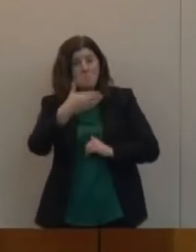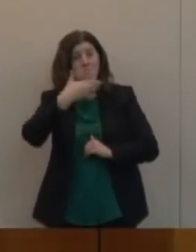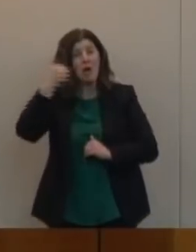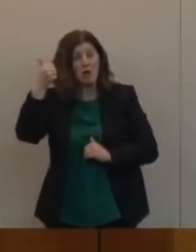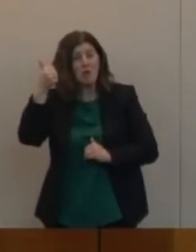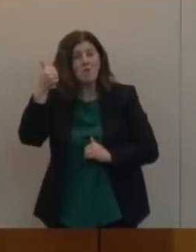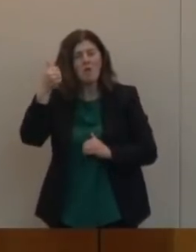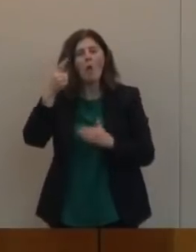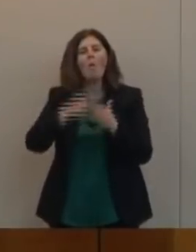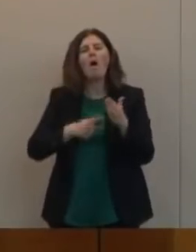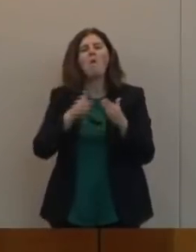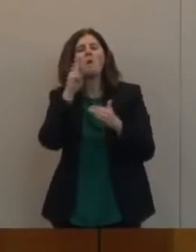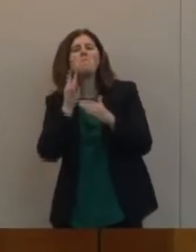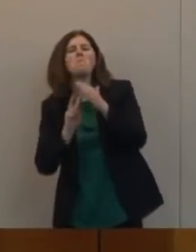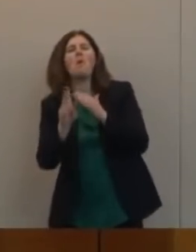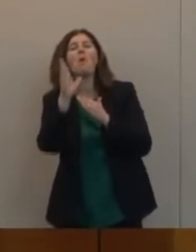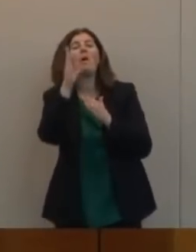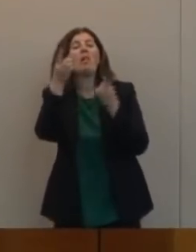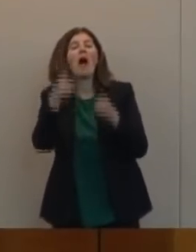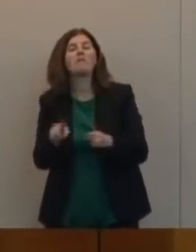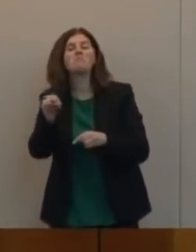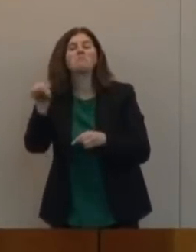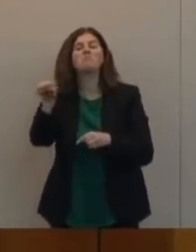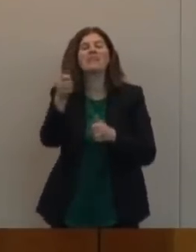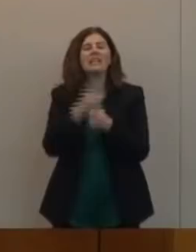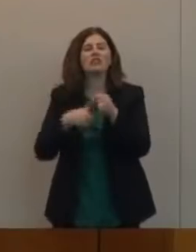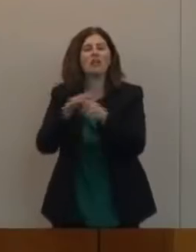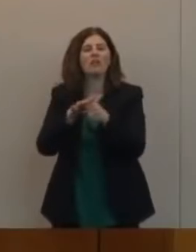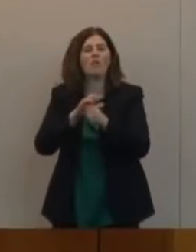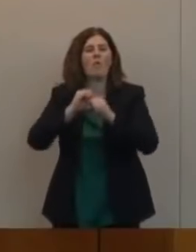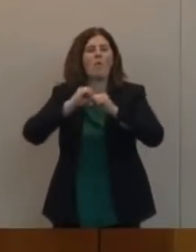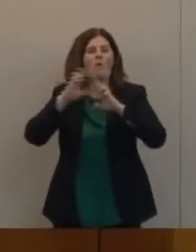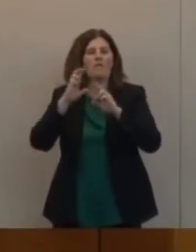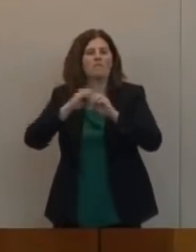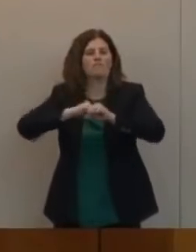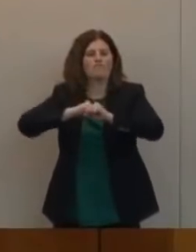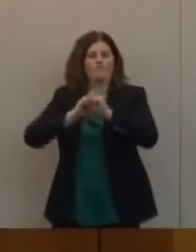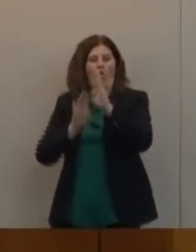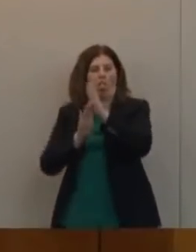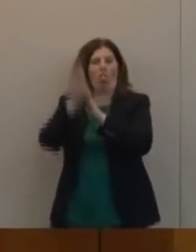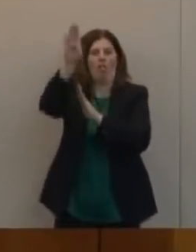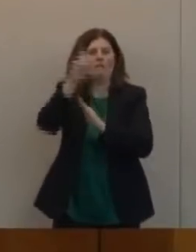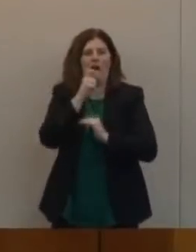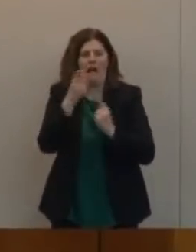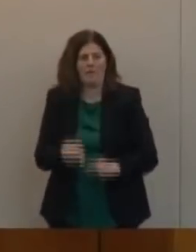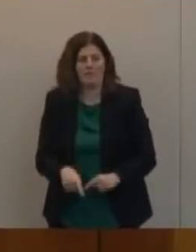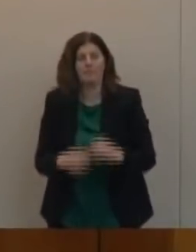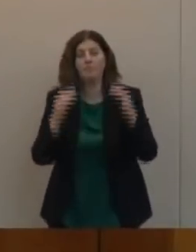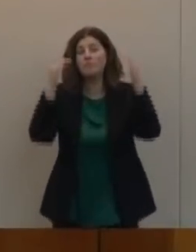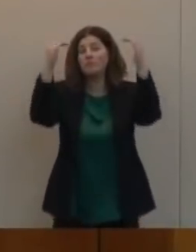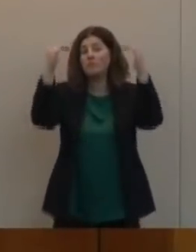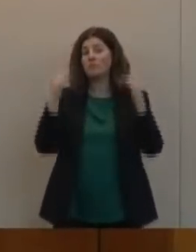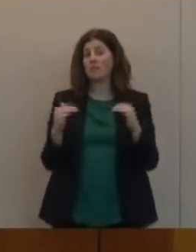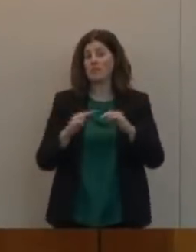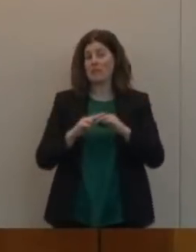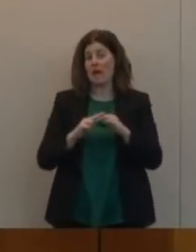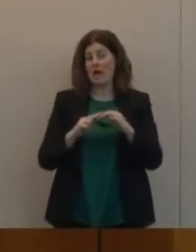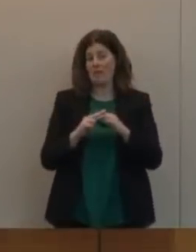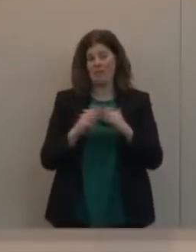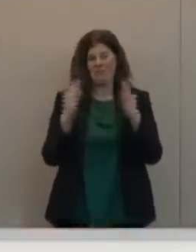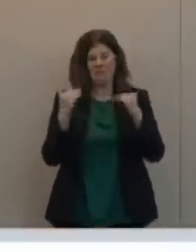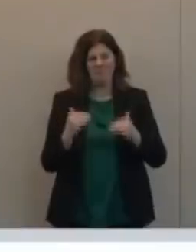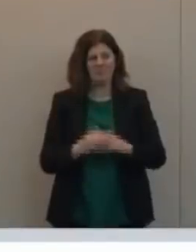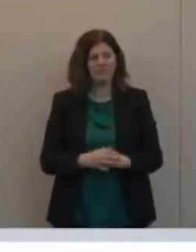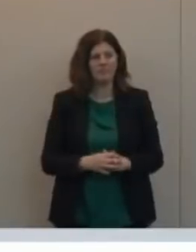happen in each county and predict these surges. So I showed this slide last time. We'll go to the next